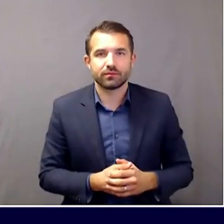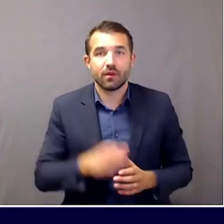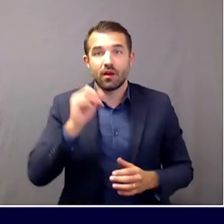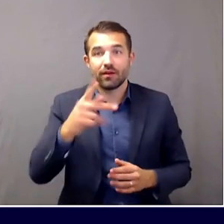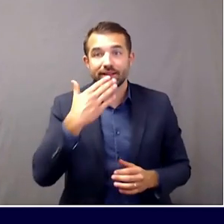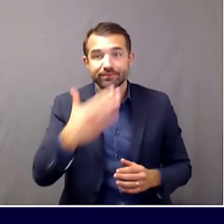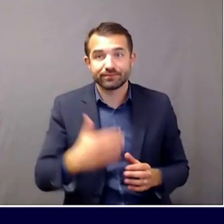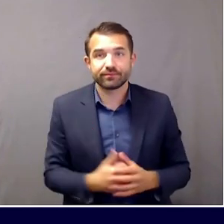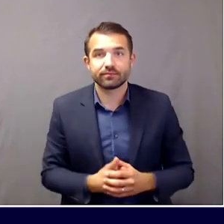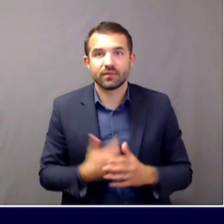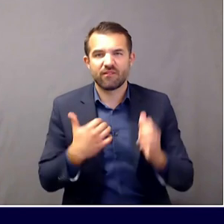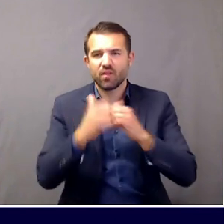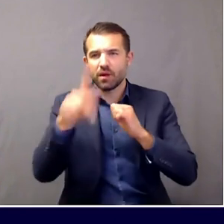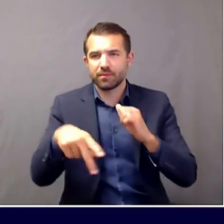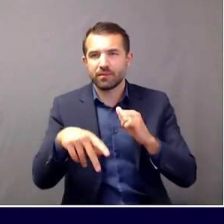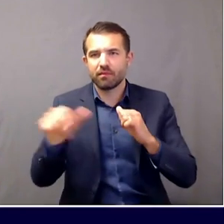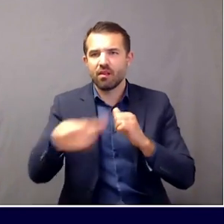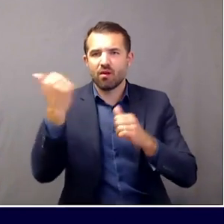the New York Times and